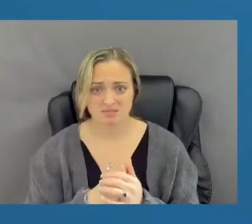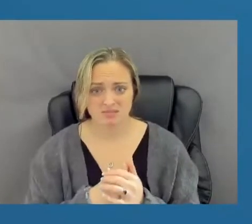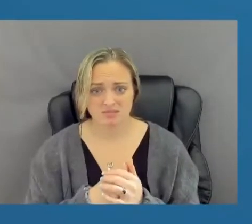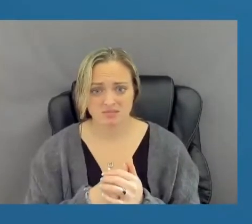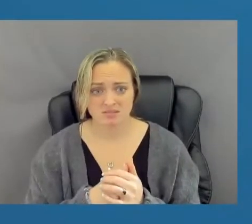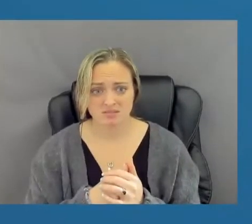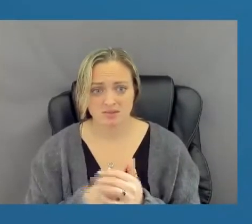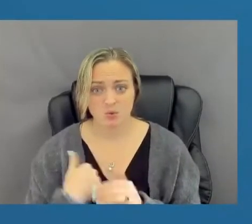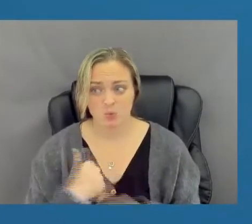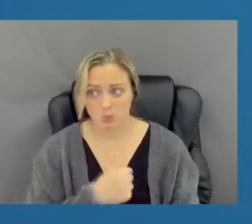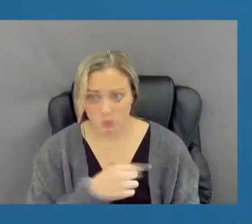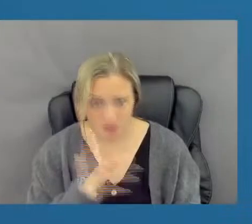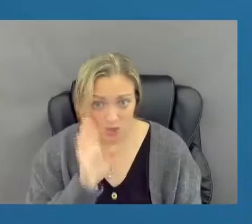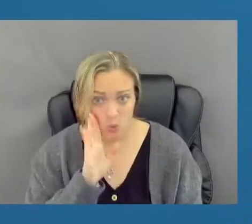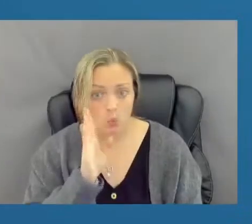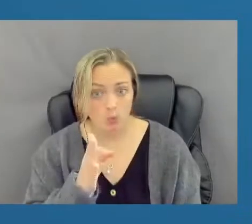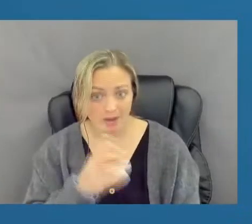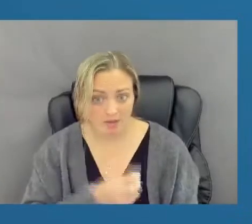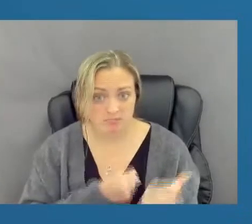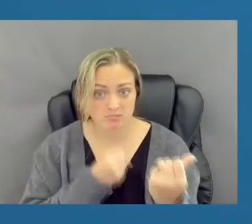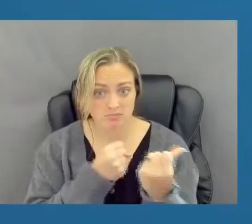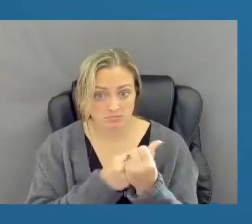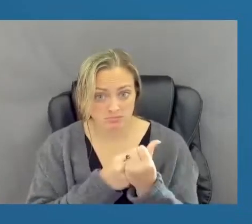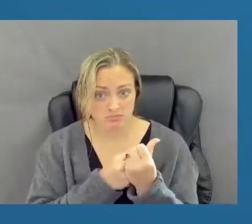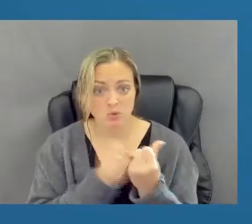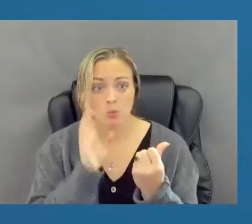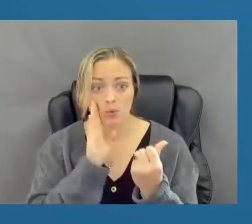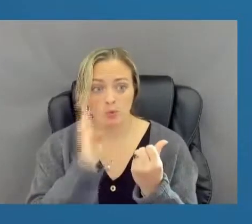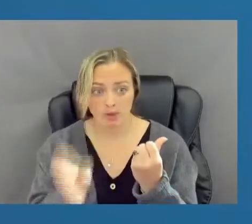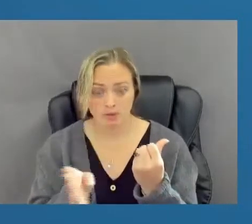We will stand with you, Governor.